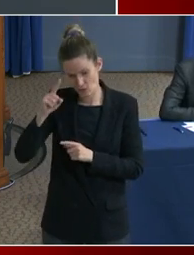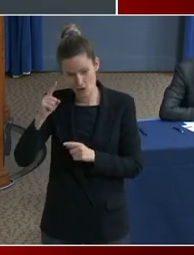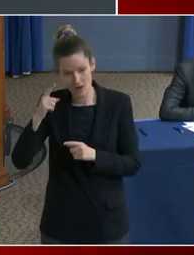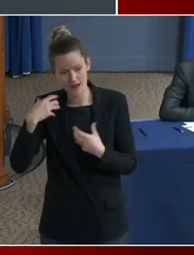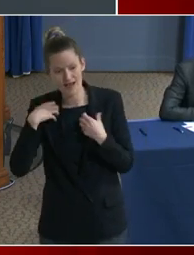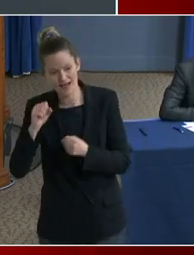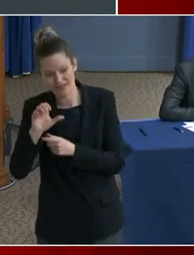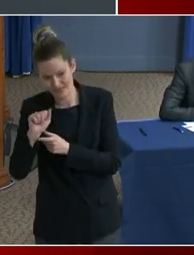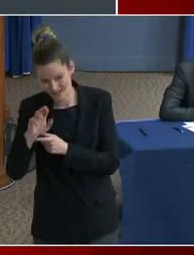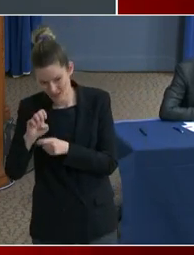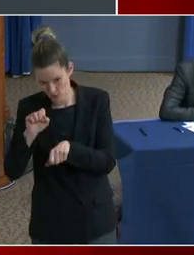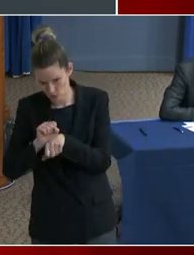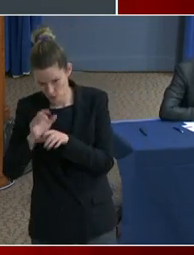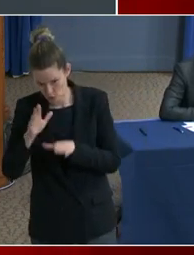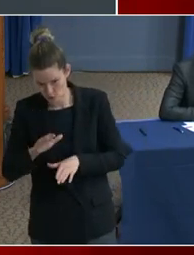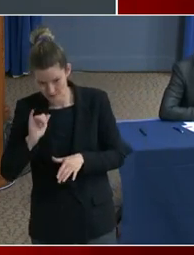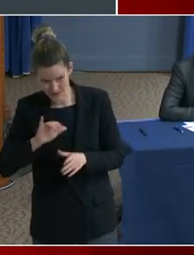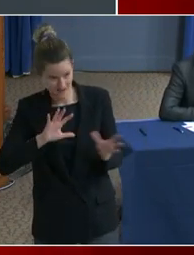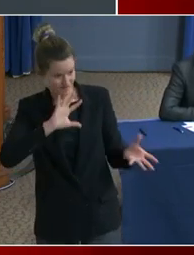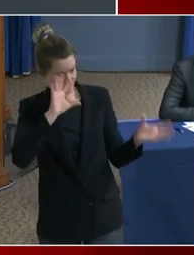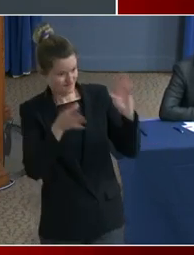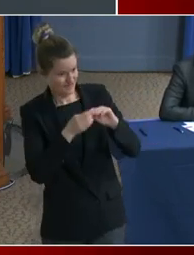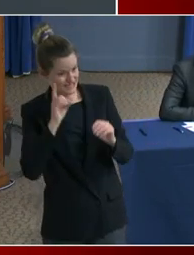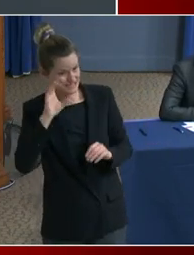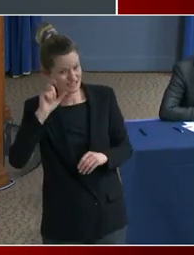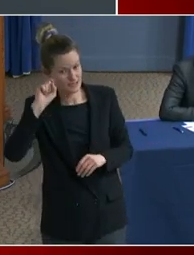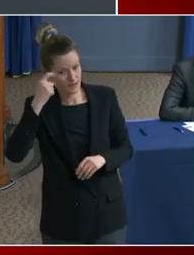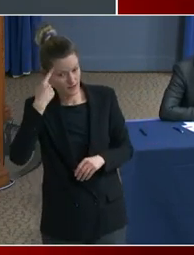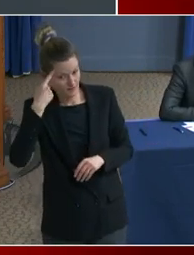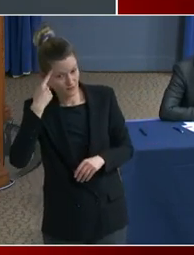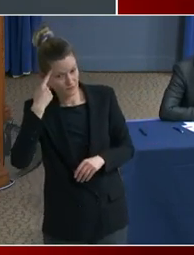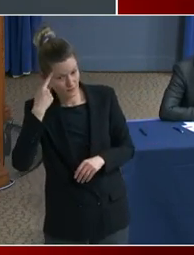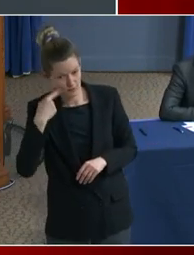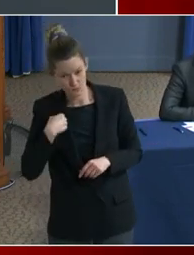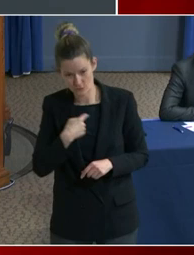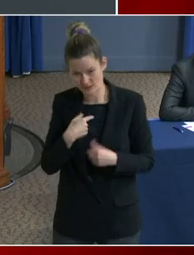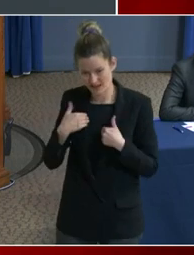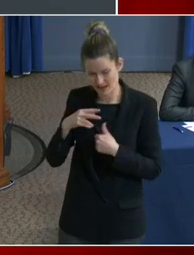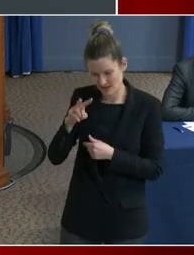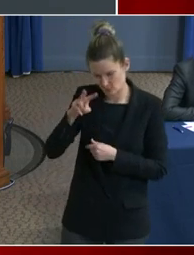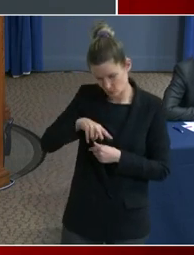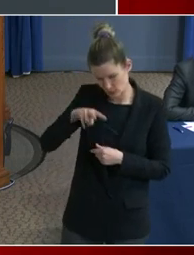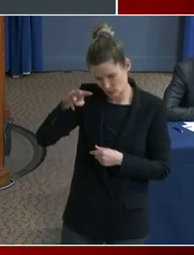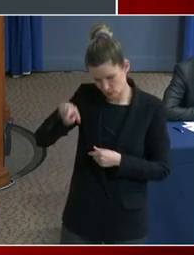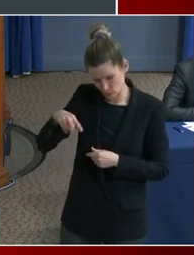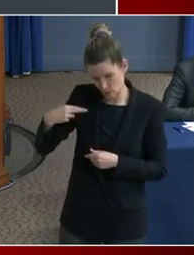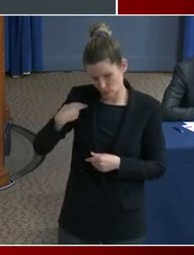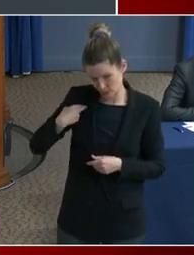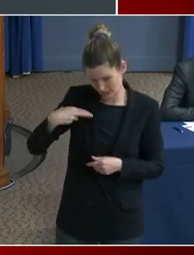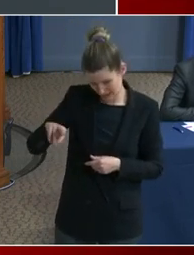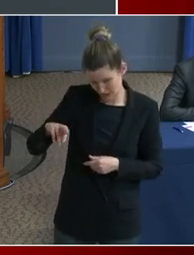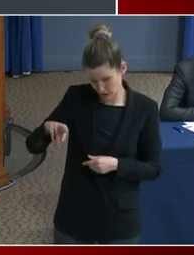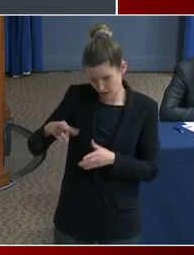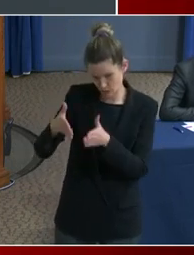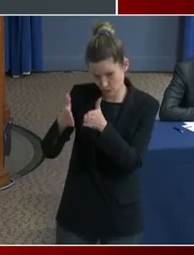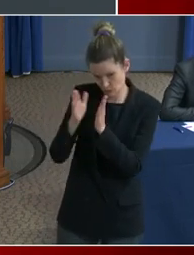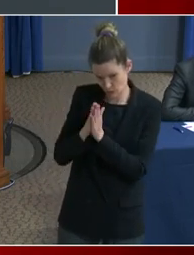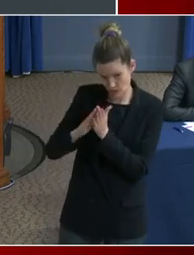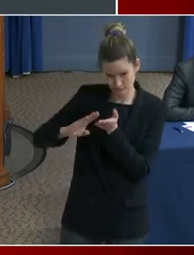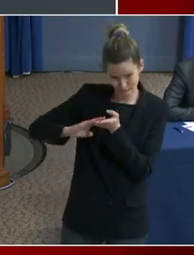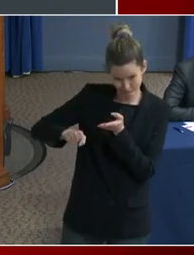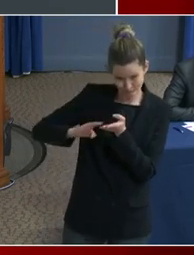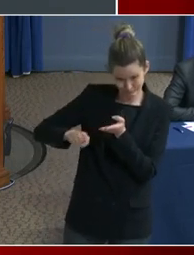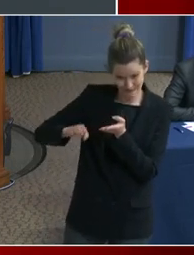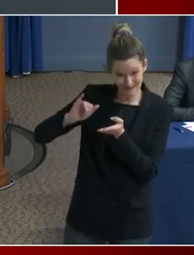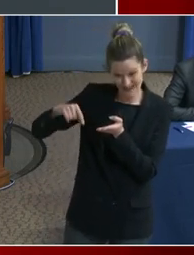Across all of DC government, 22 religious exemption requests have been denied. One has been accepted, in